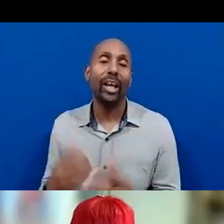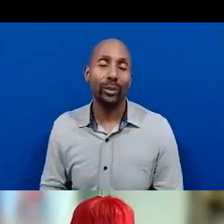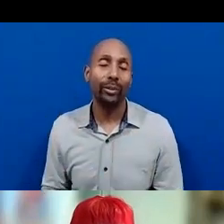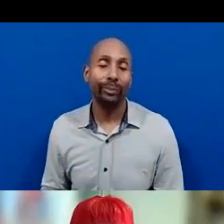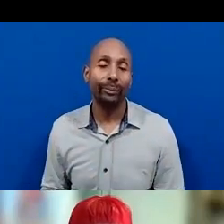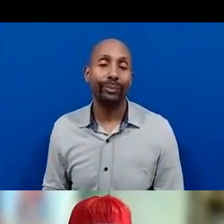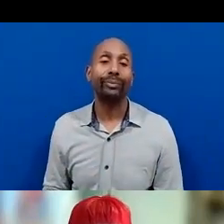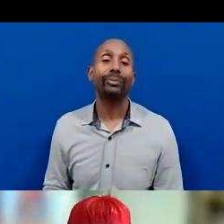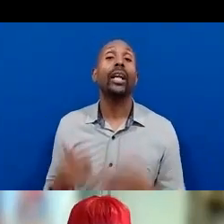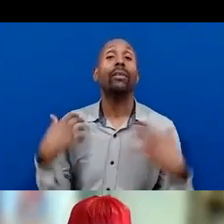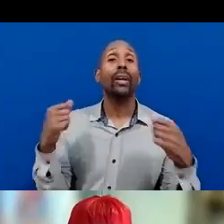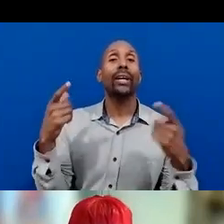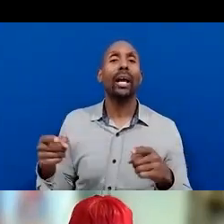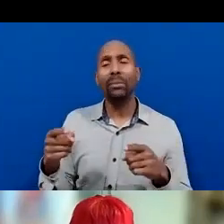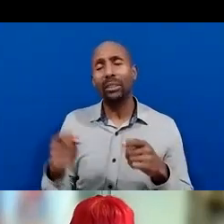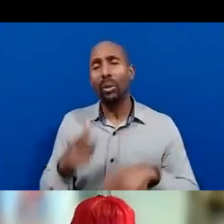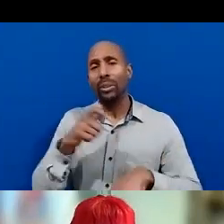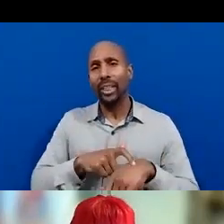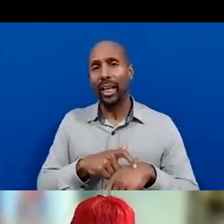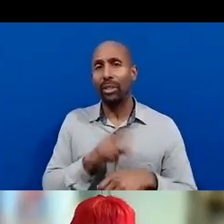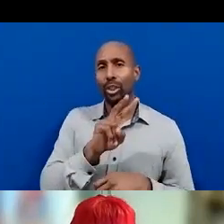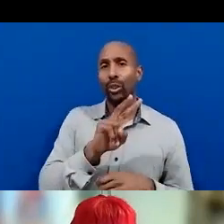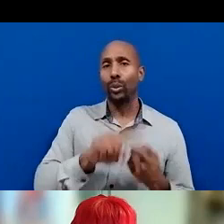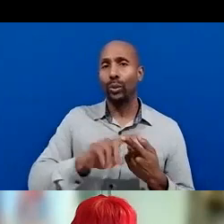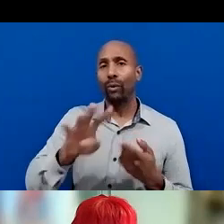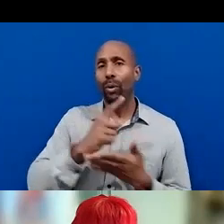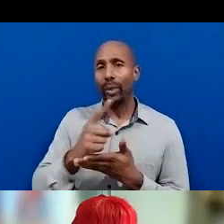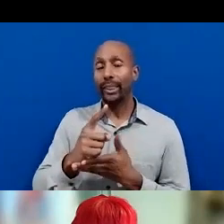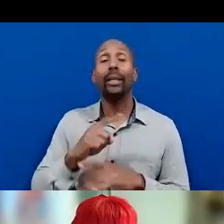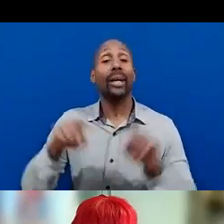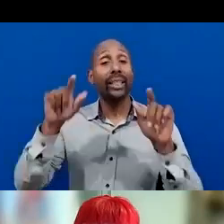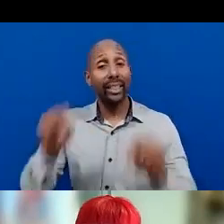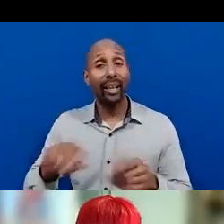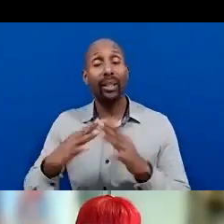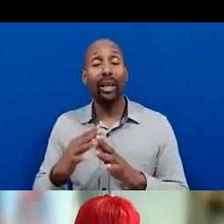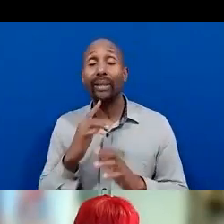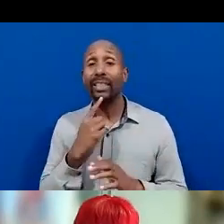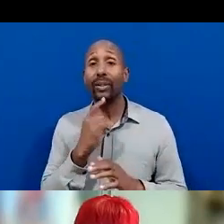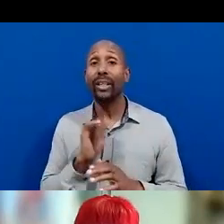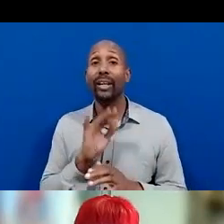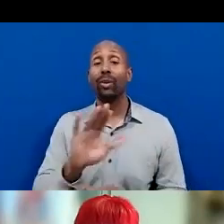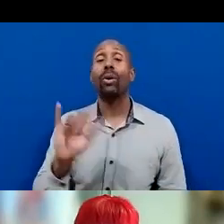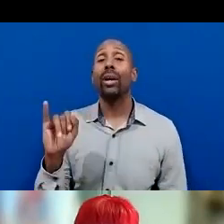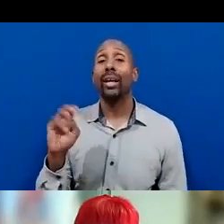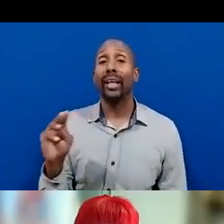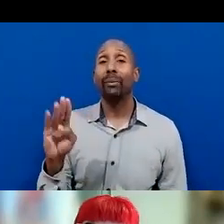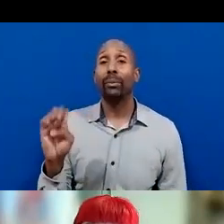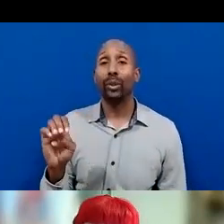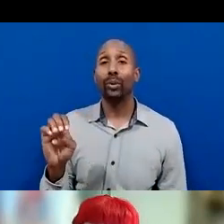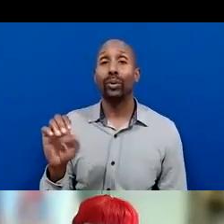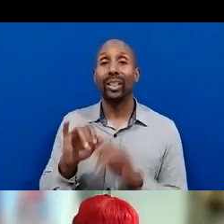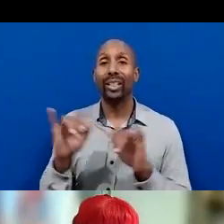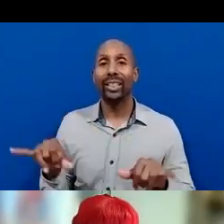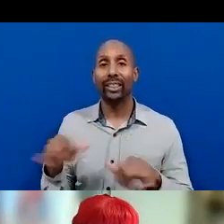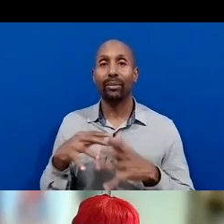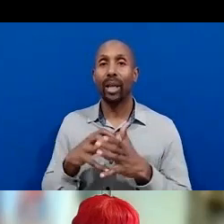weeks. But unfortunately, the disease can be really serious for people who are immunocompromised, for children, and for